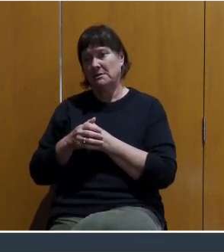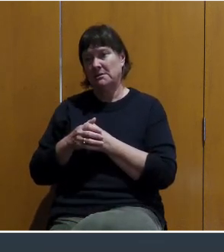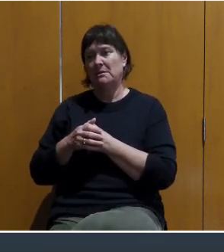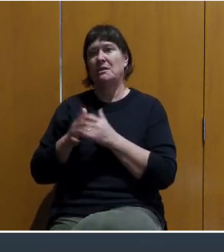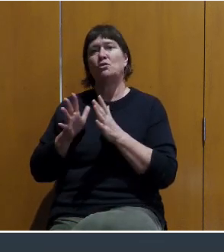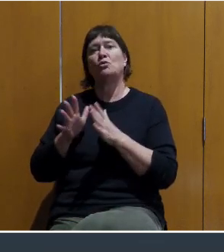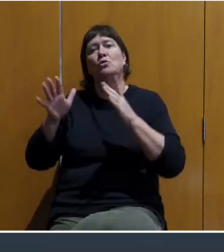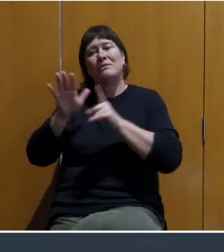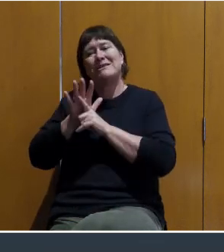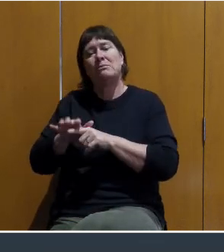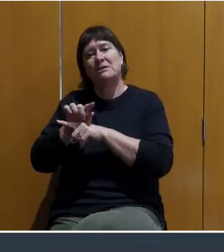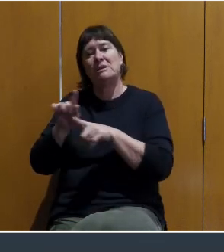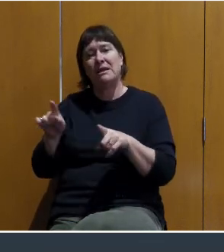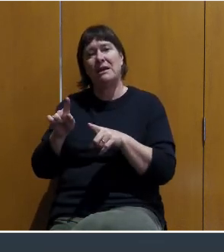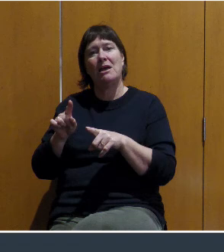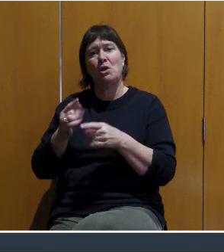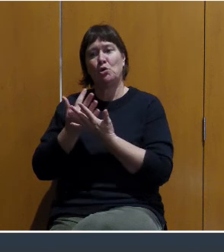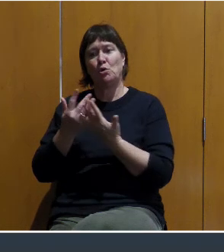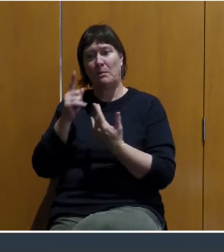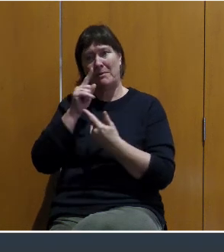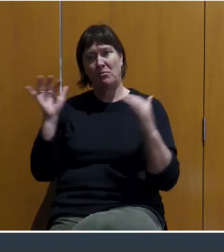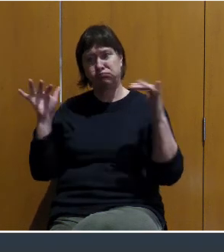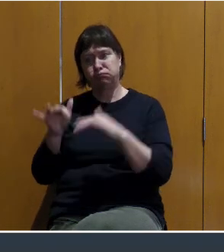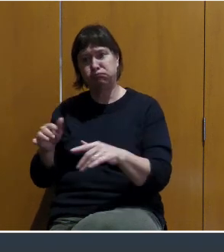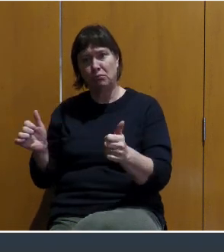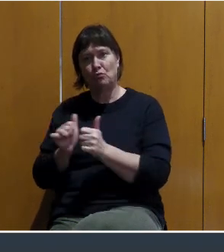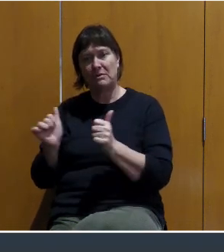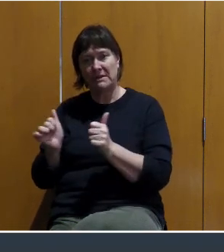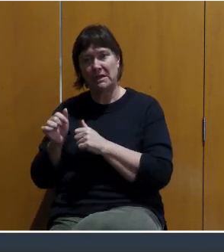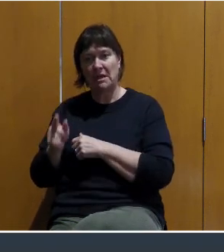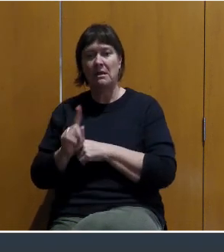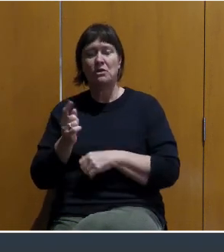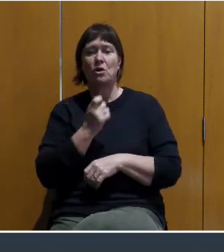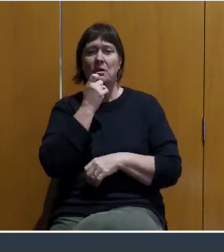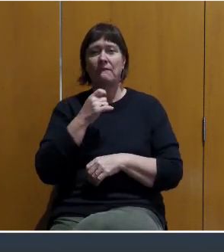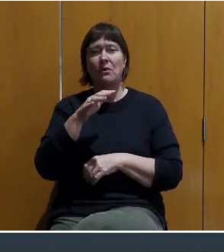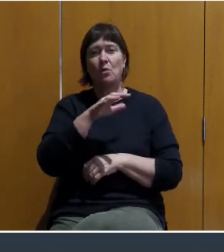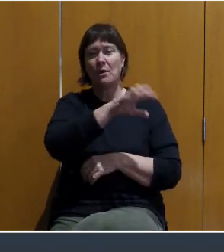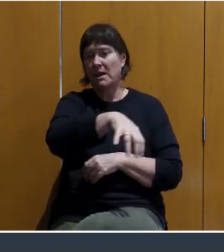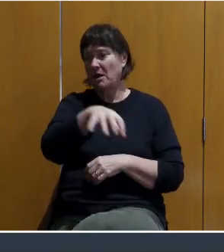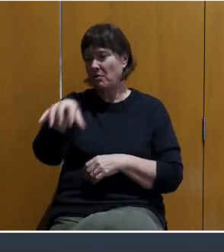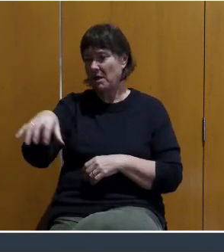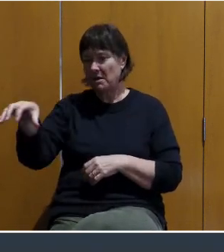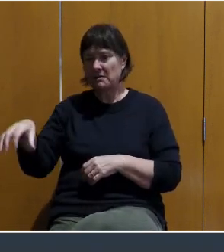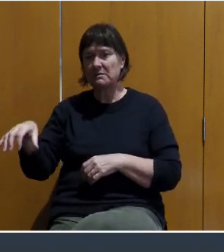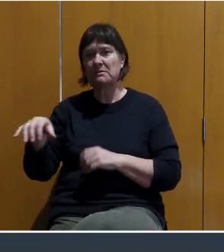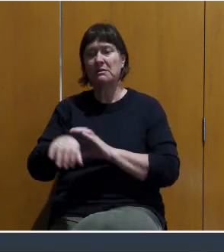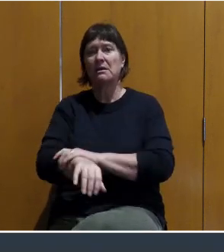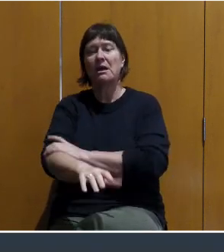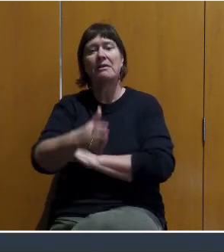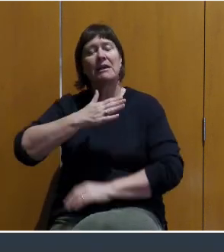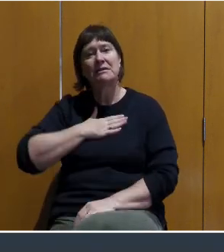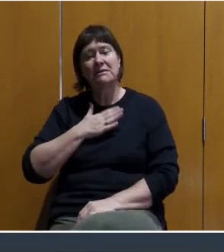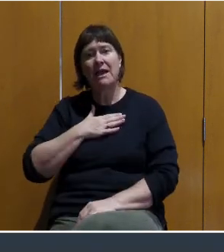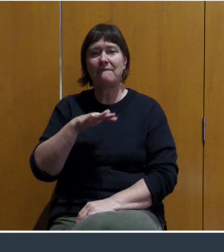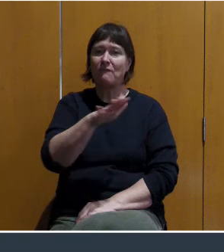already overcrowded beaches. So, for example, there's only a few areas within the Napier area that are safe